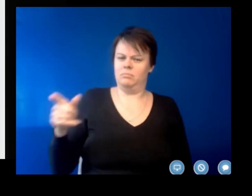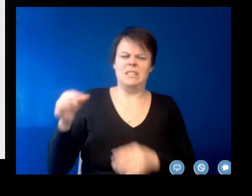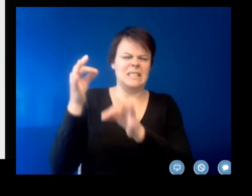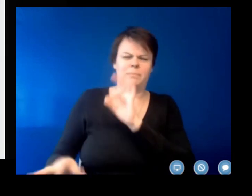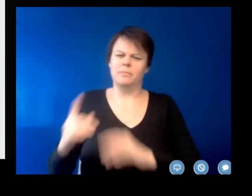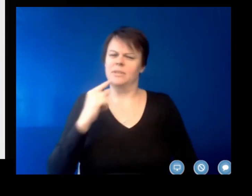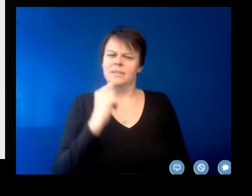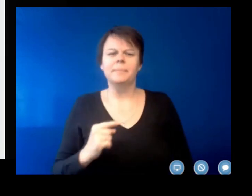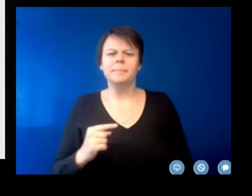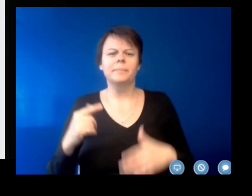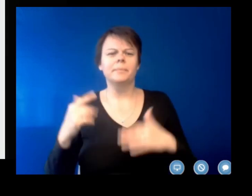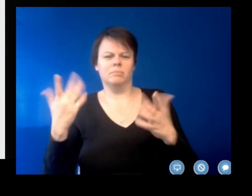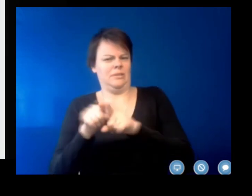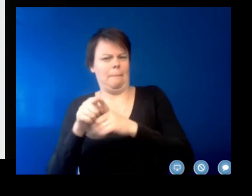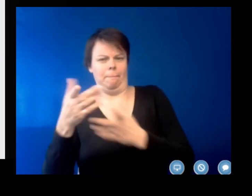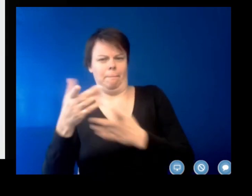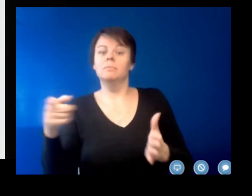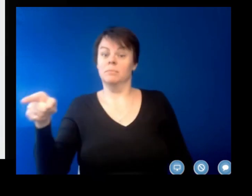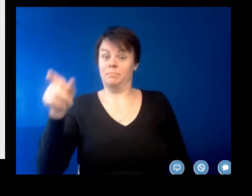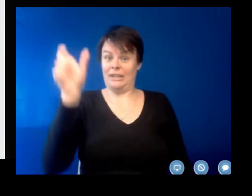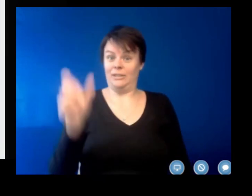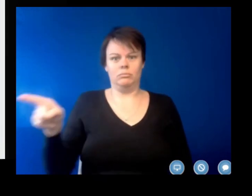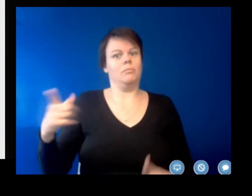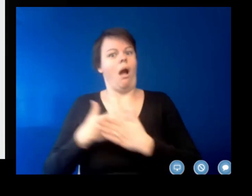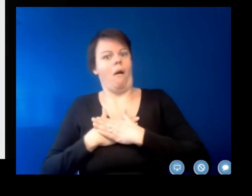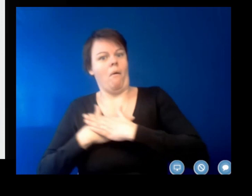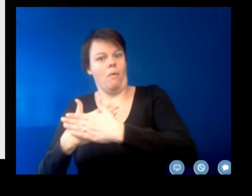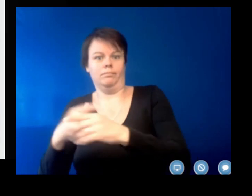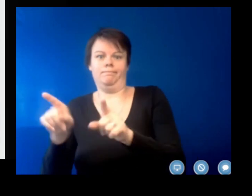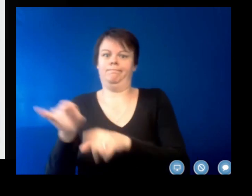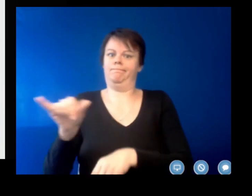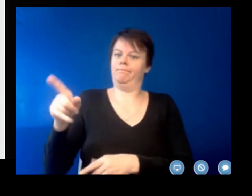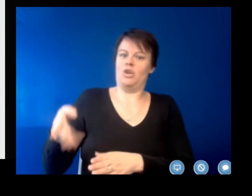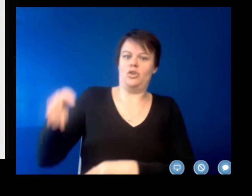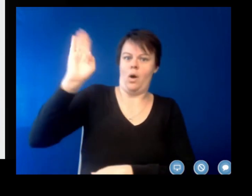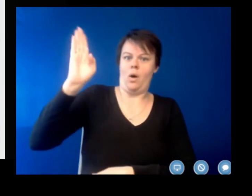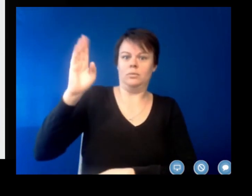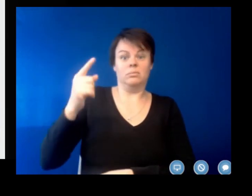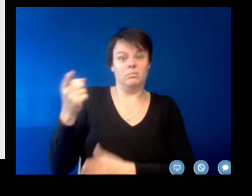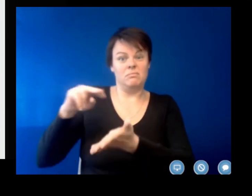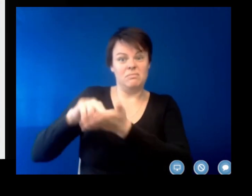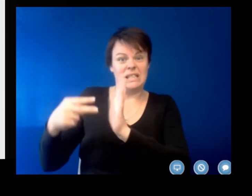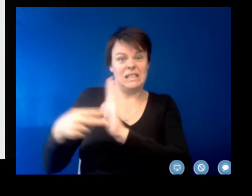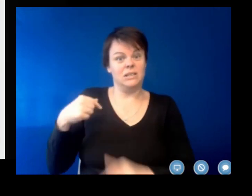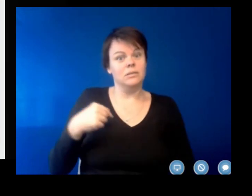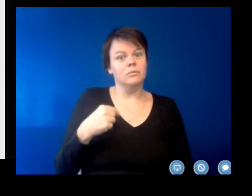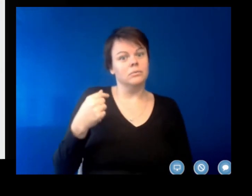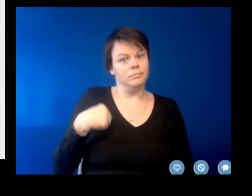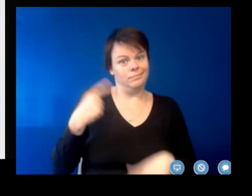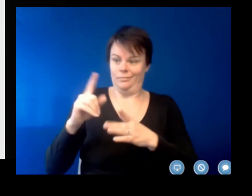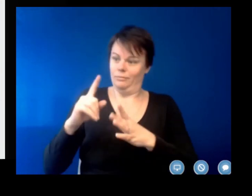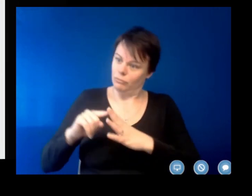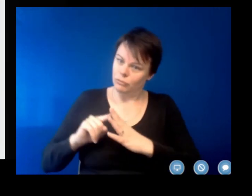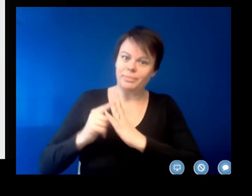neighborhood. So I give you an example now from a student from the Global South. So another thing, the markets